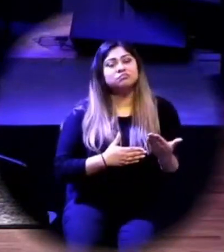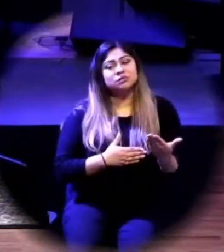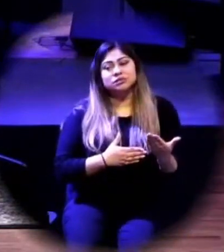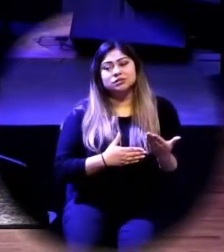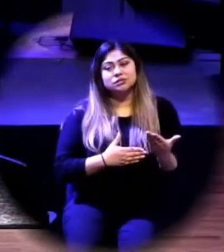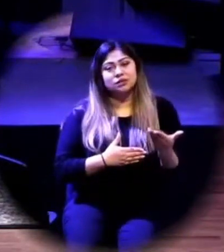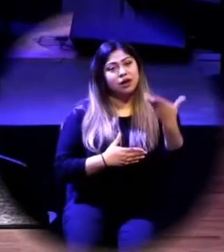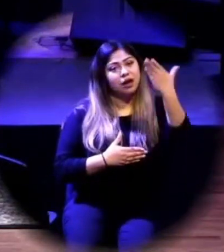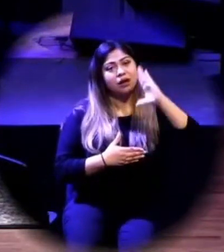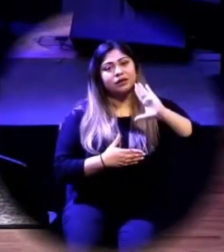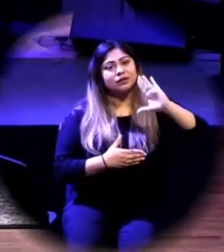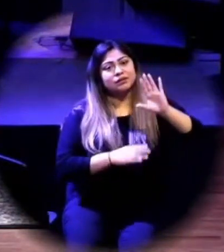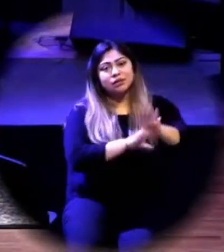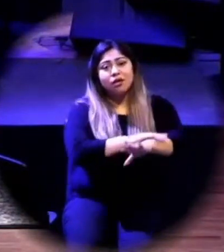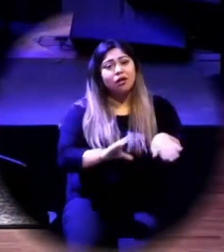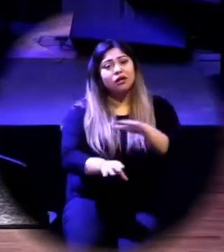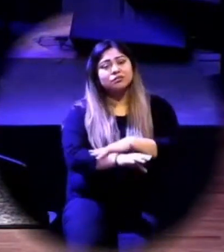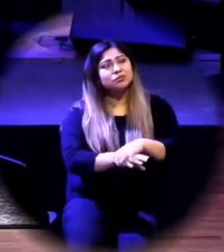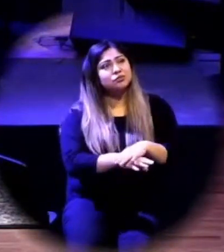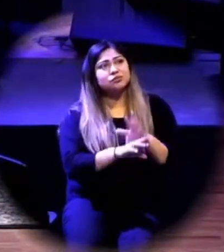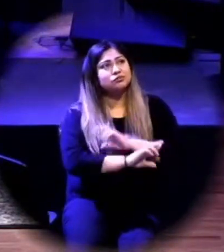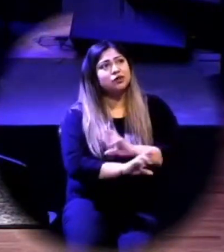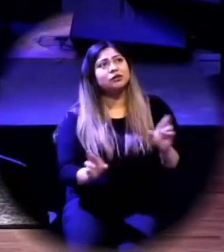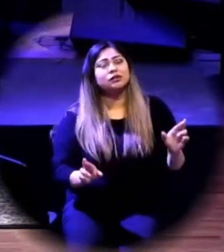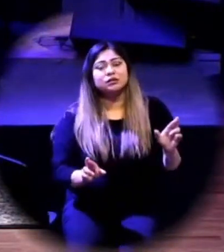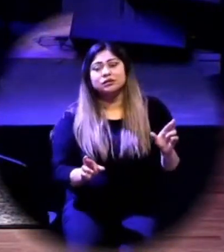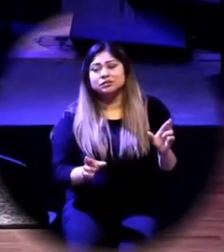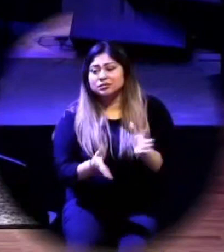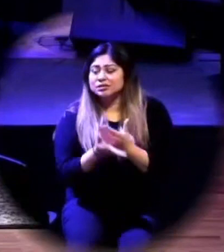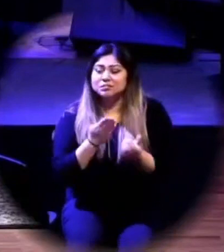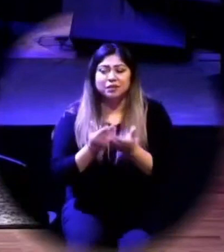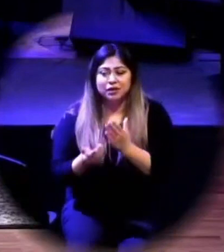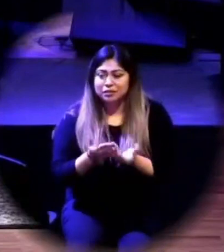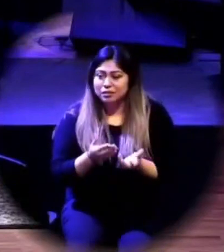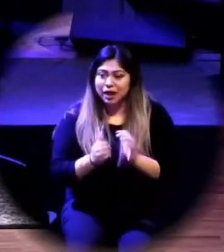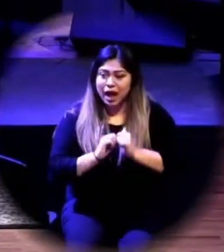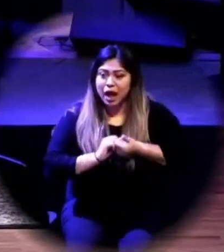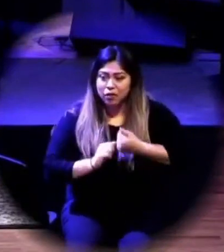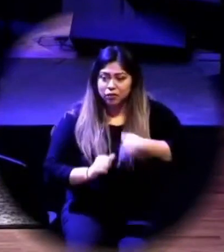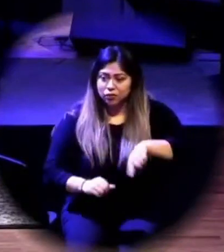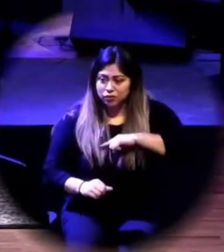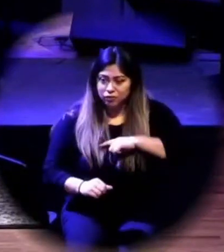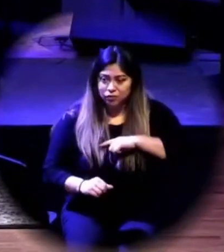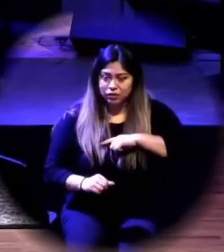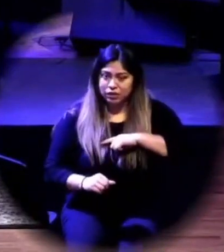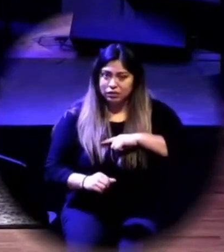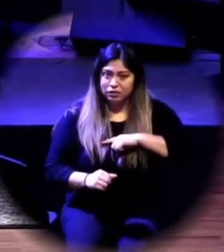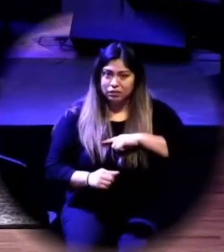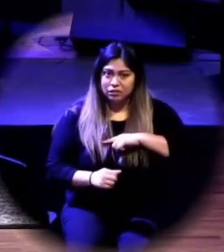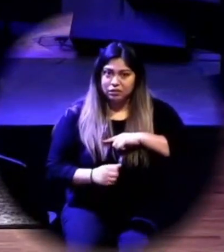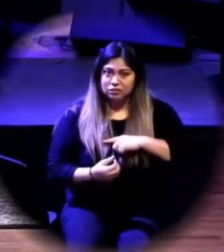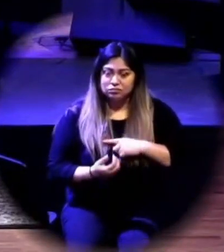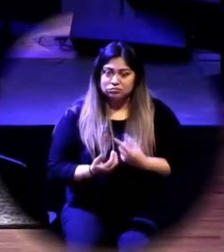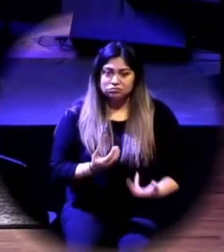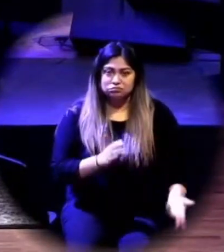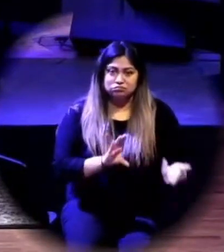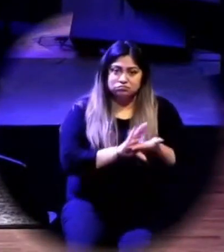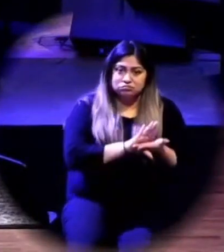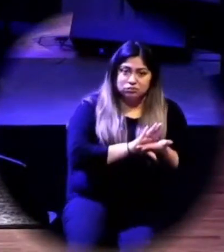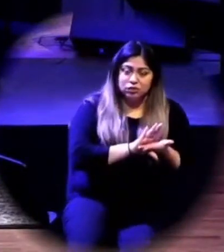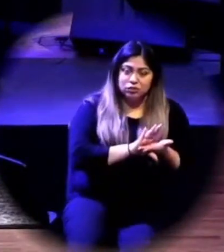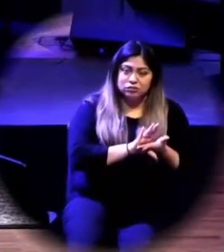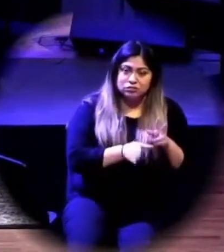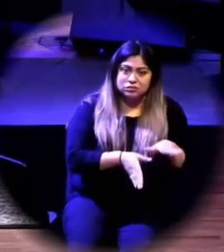if we have put our faith in Jesus, our Heavenly Father will make sure that we are laid to rest in His arms